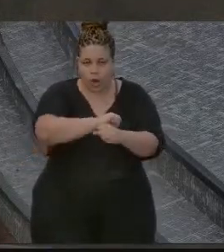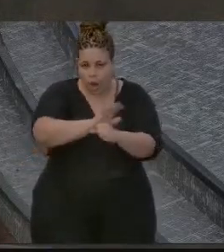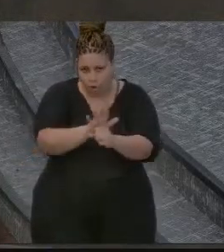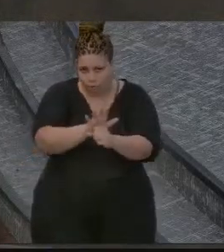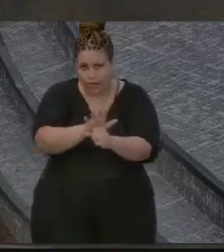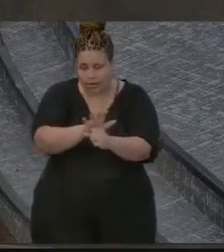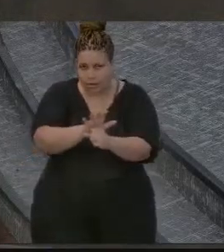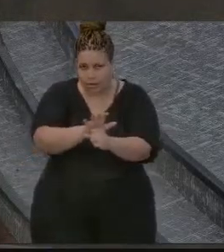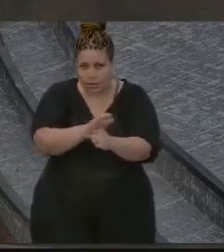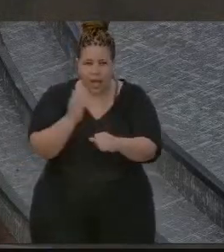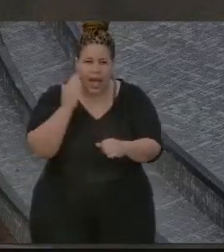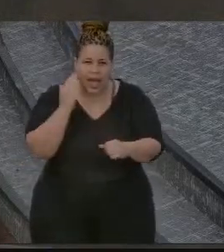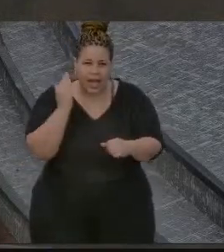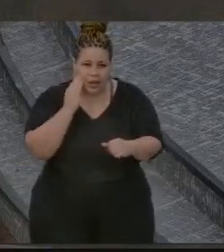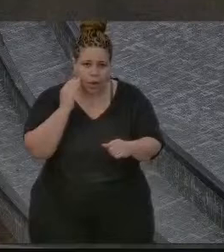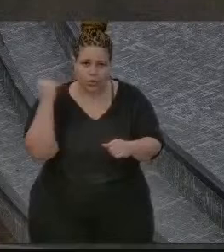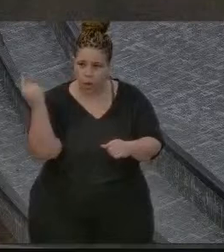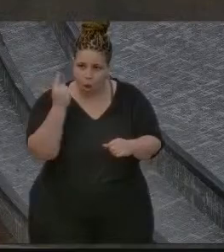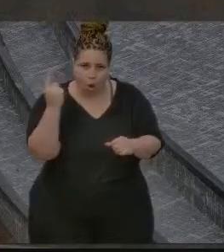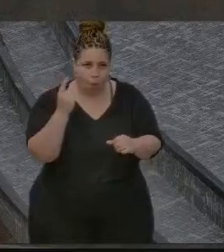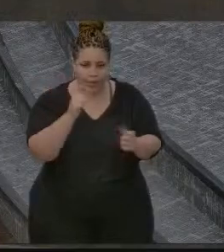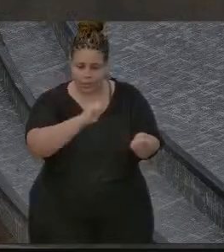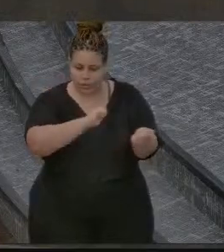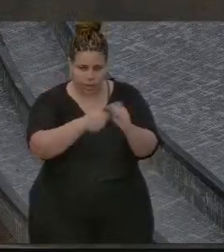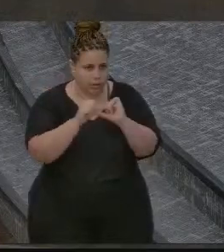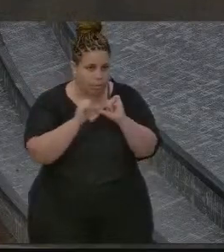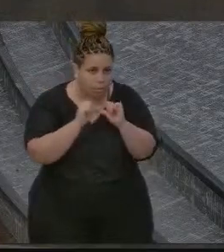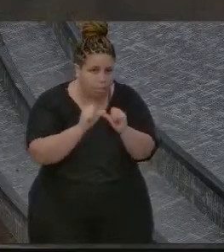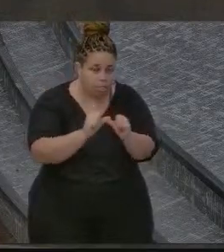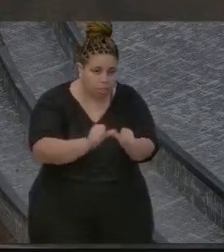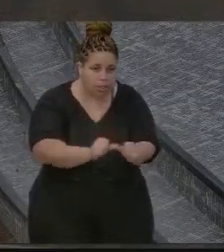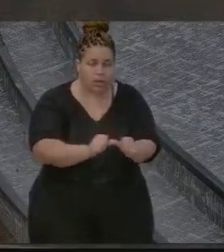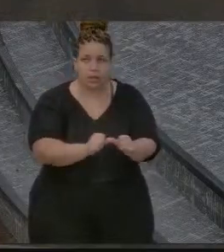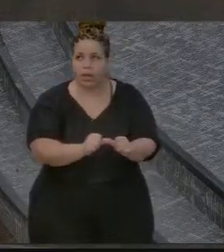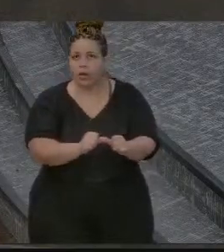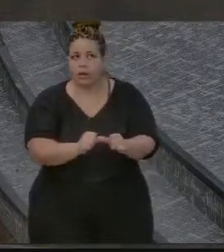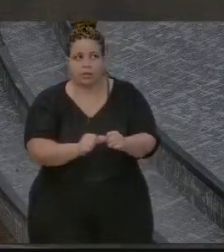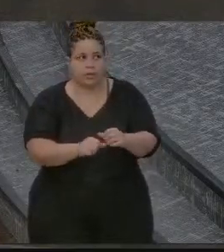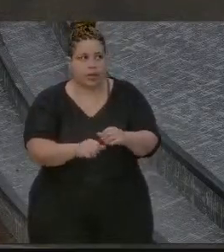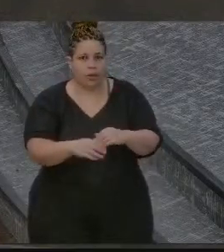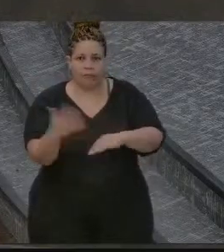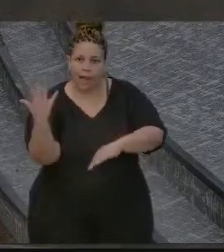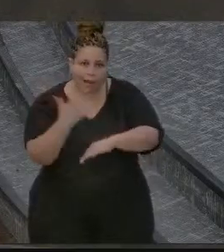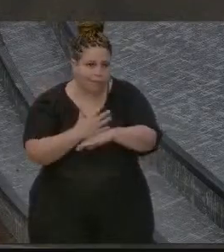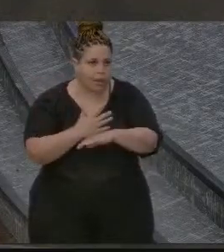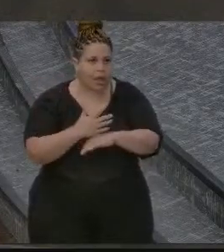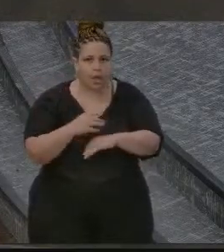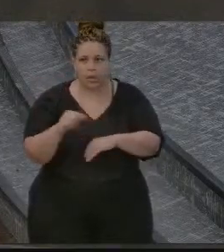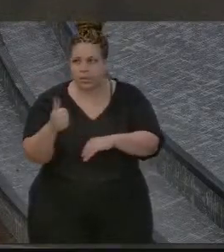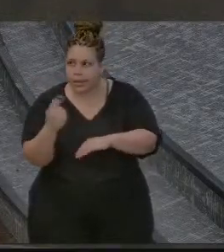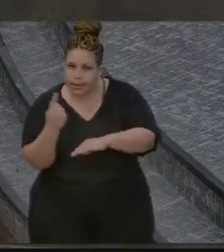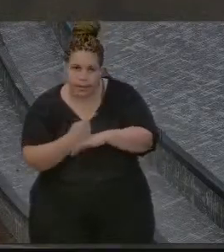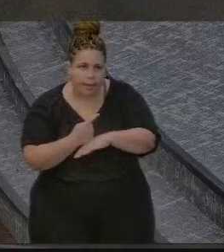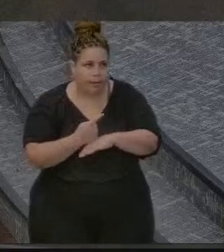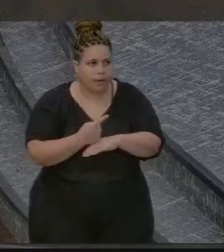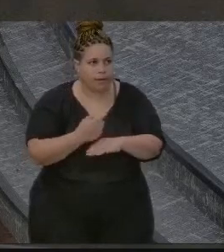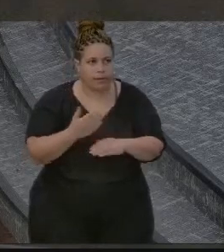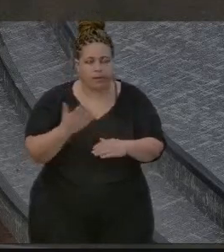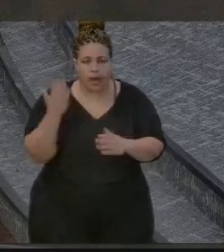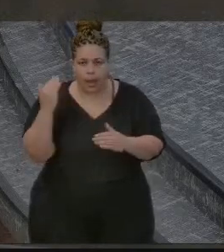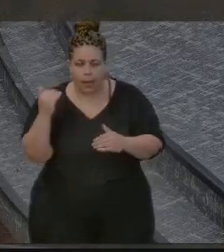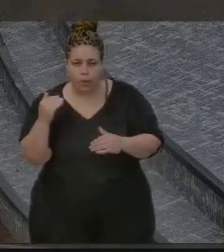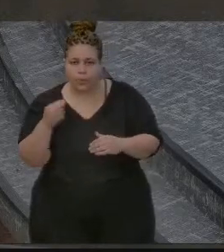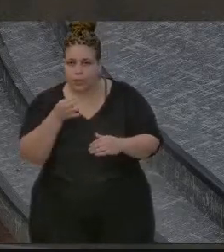changed constantly, from 14 days to 10 days to 5 days so hopefully we'll have some new guidance from them in the